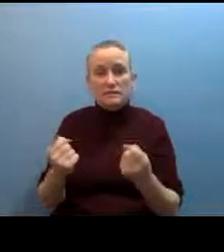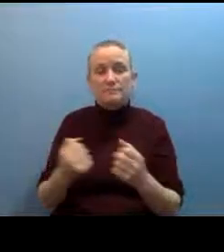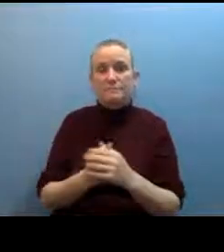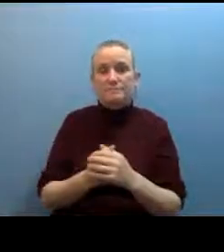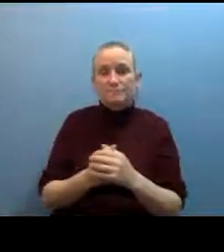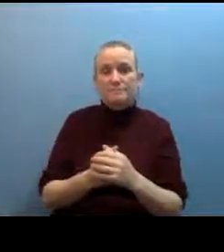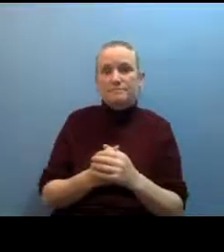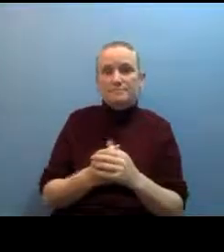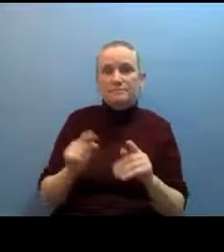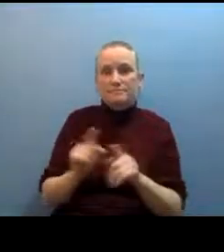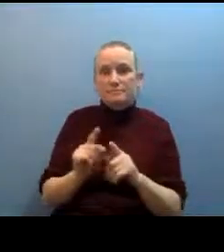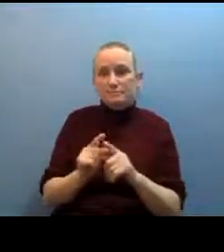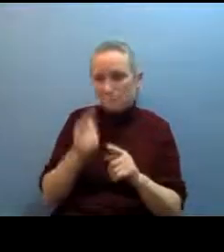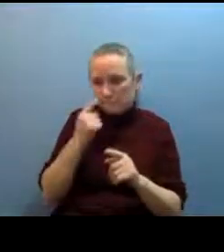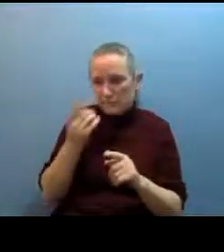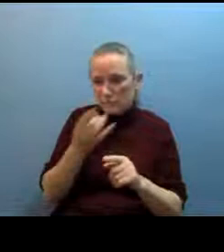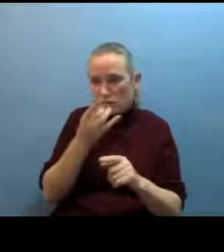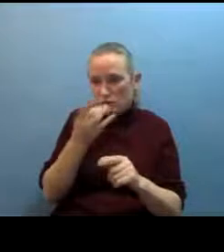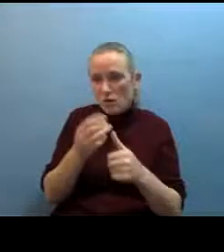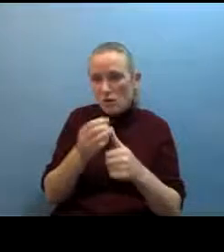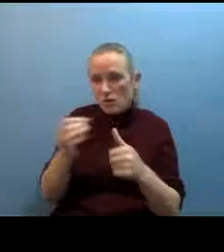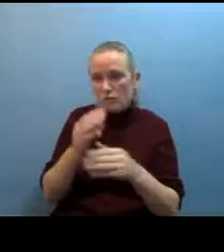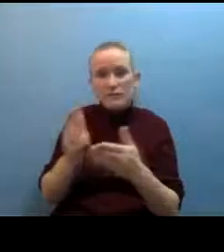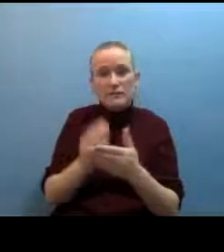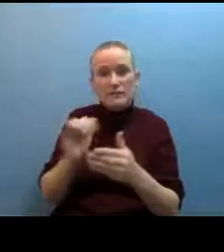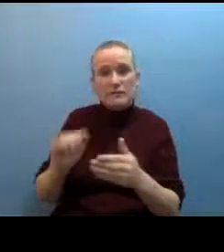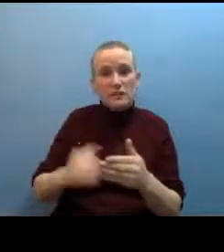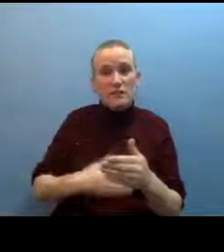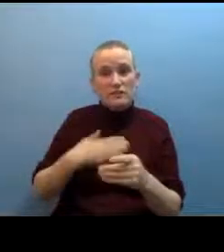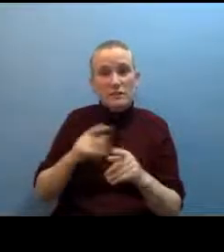the other areas of their life, not just the problem area.